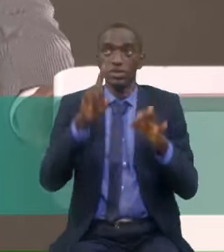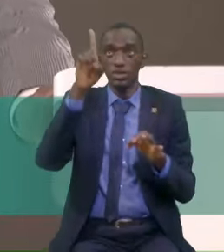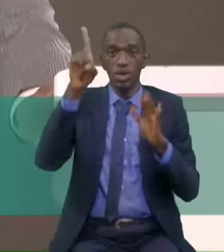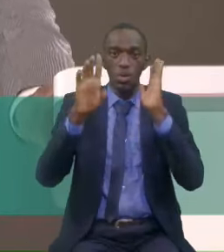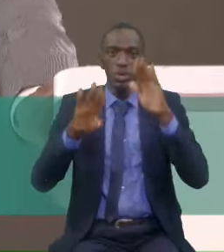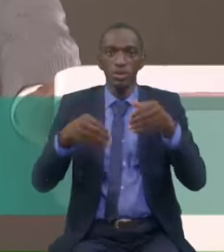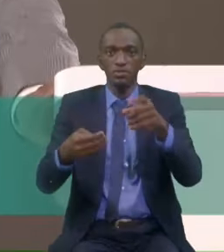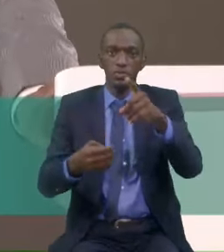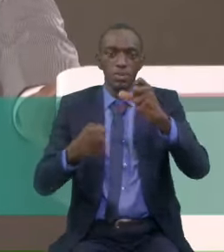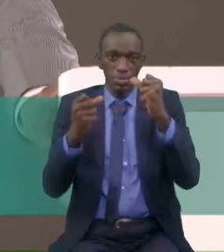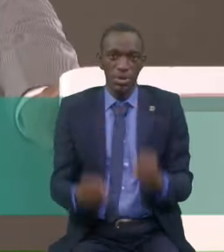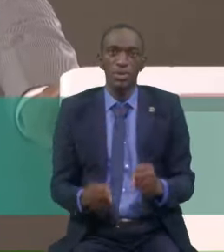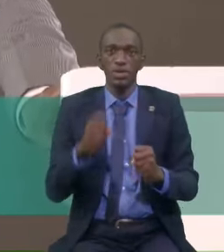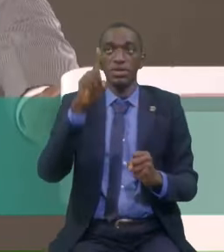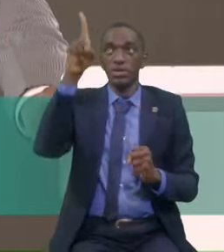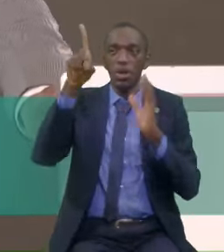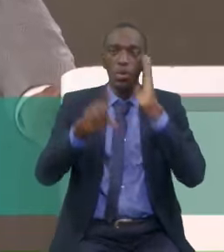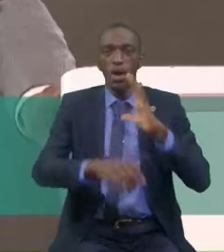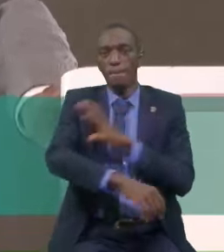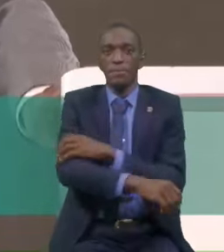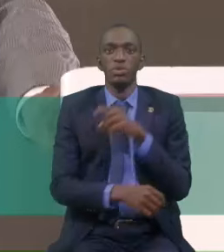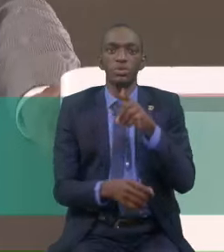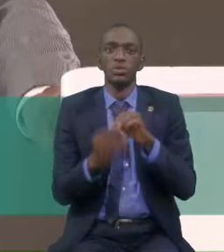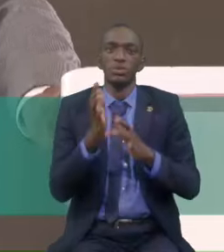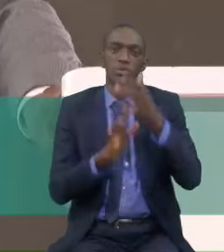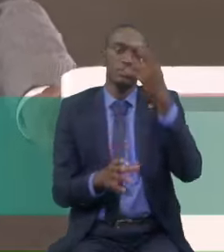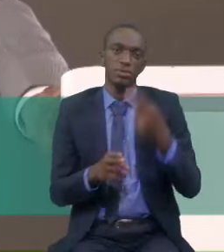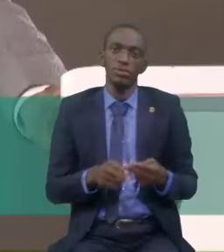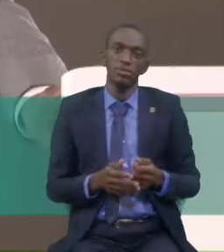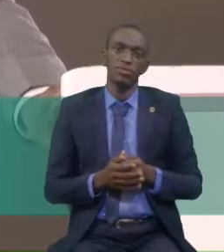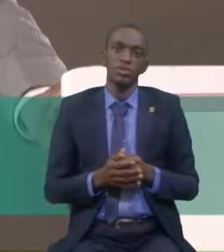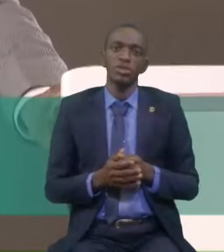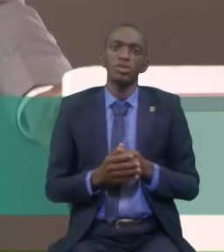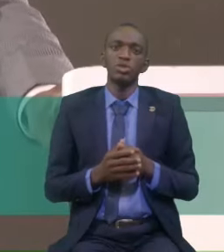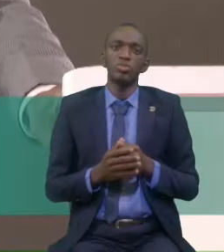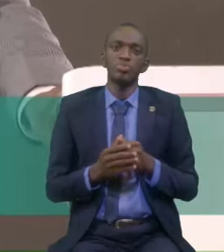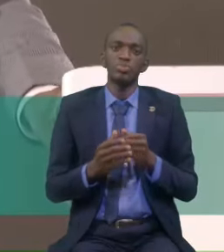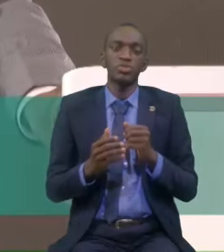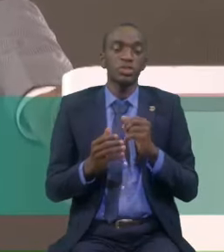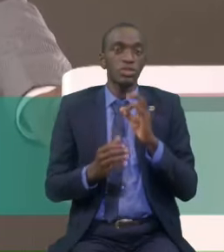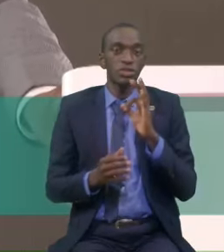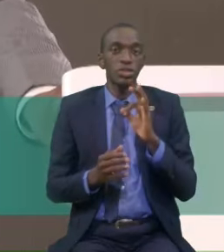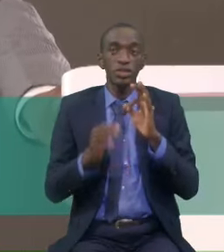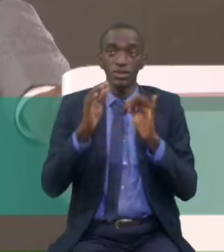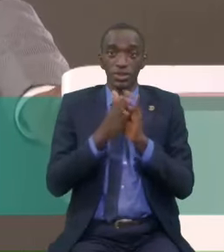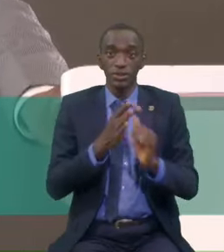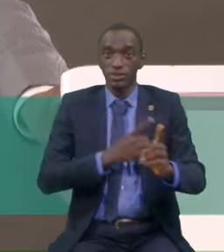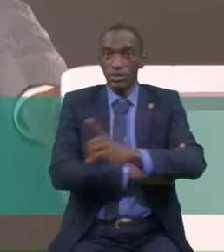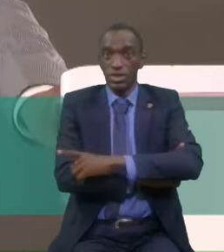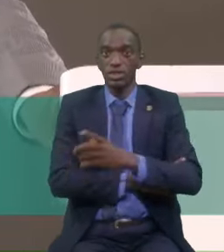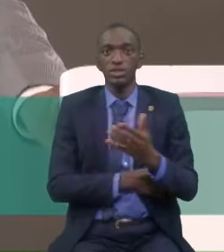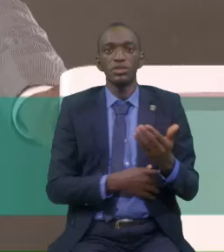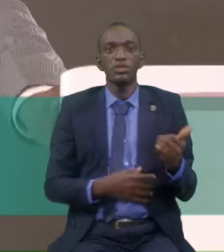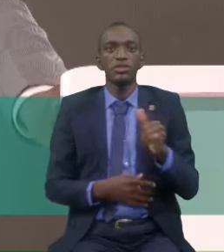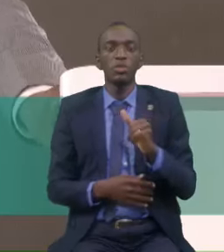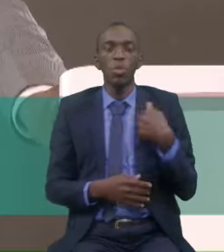me. Oh, but you had the power that day you were baptized in the Holy Ghost. We need the power